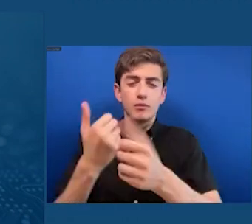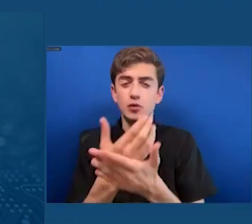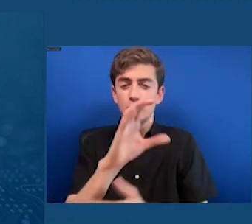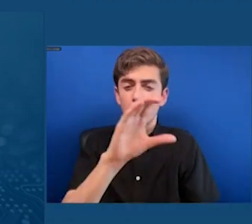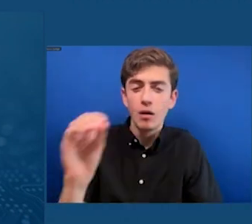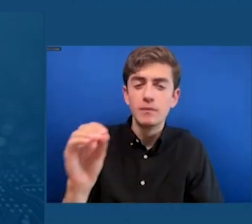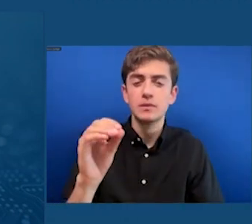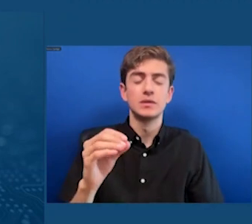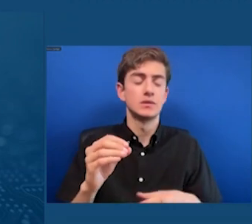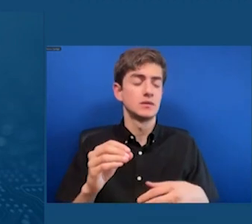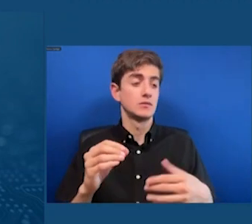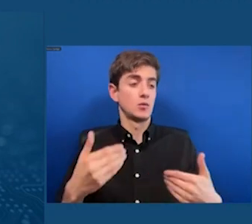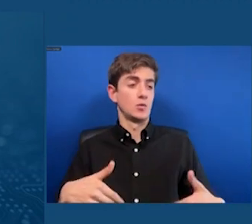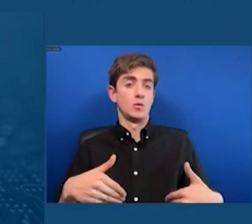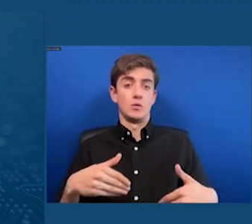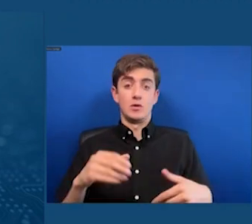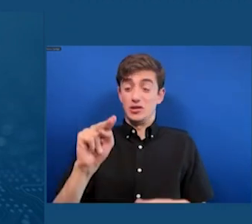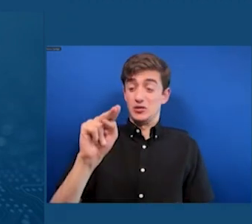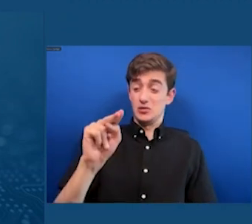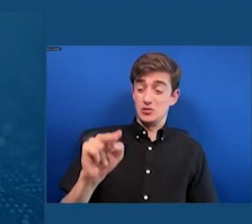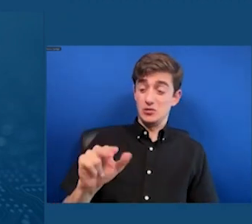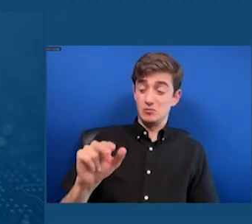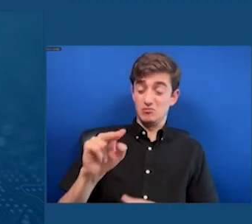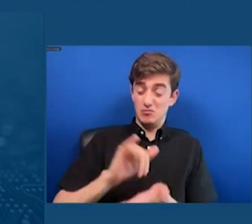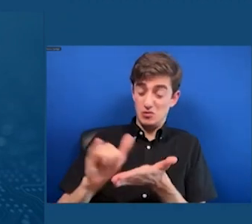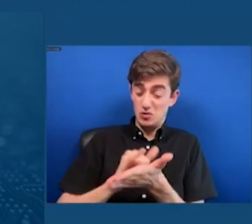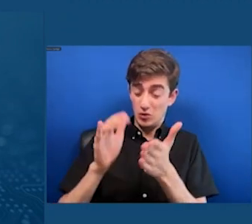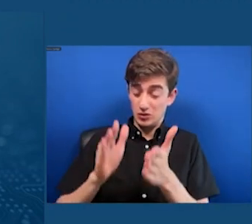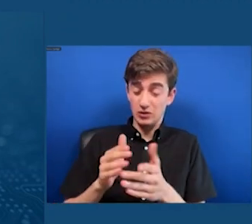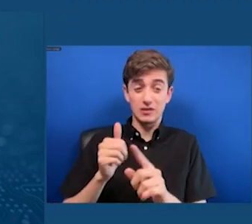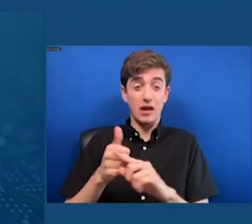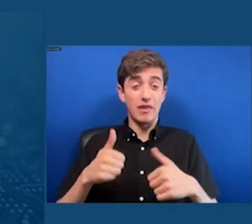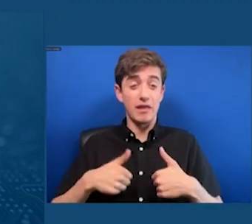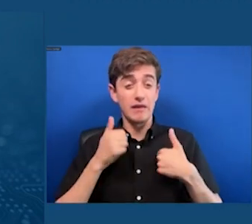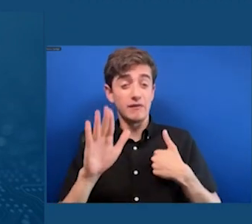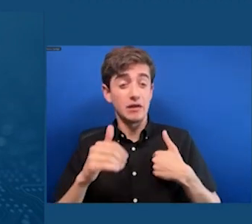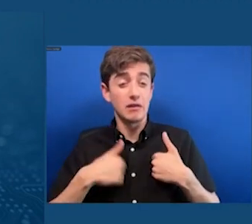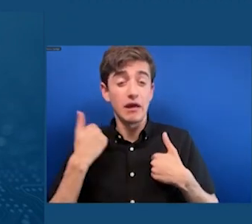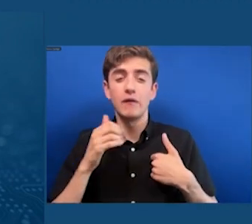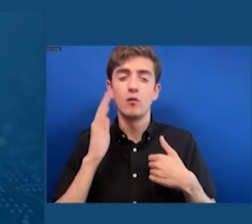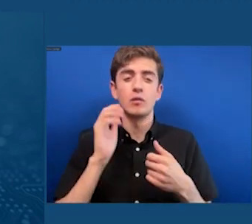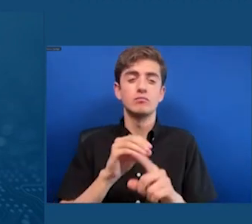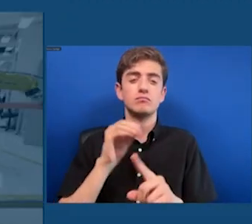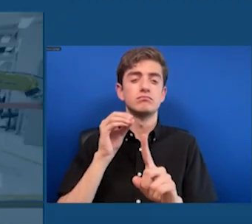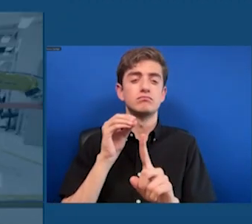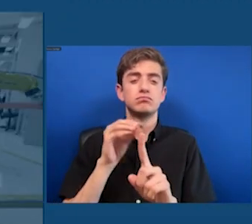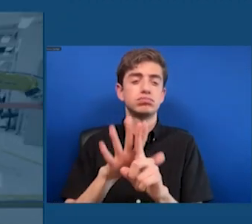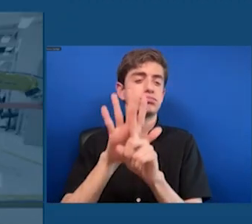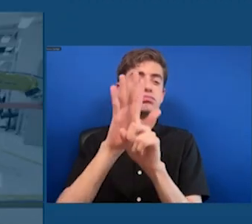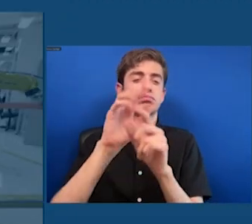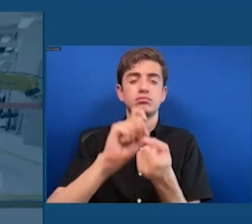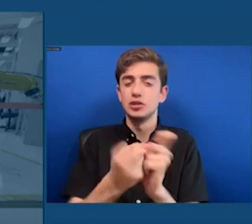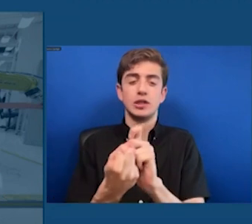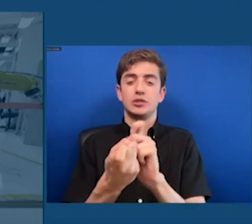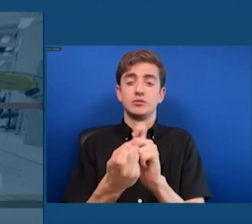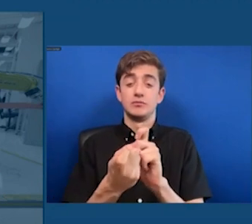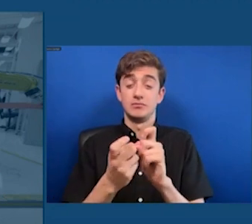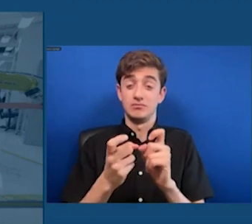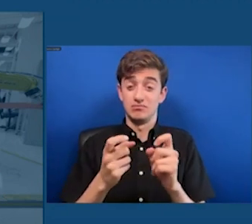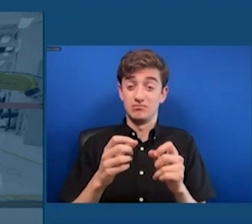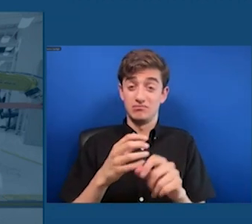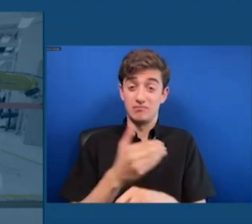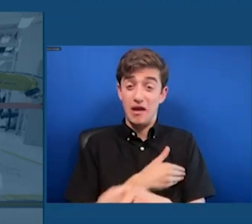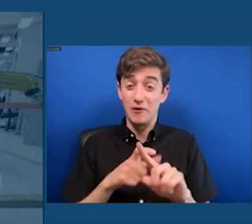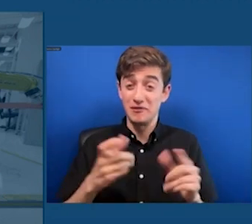lives, all for the better. And we're ensuring that that change will be powered right here in New York. Other economic